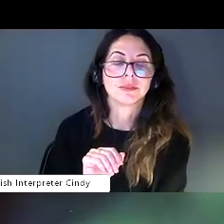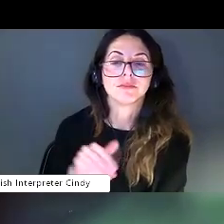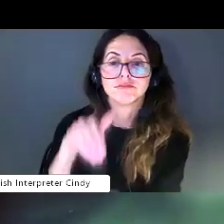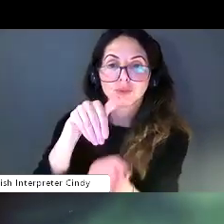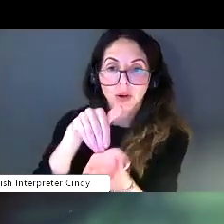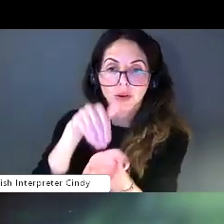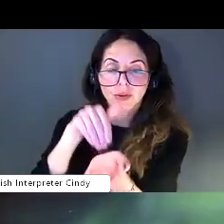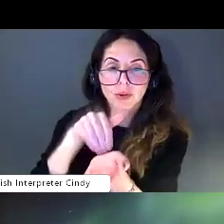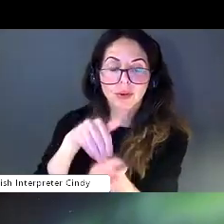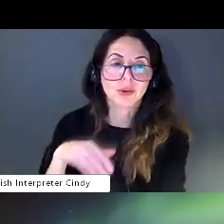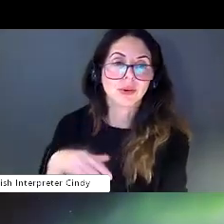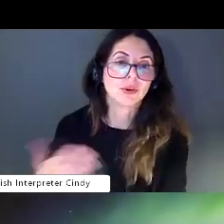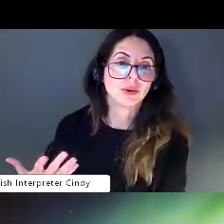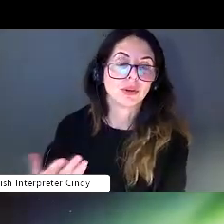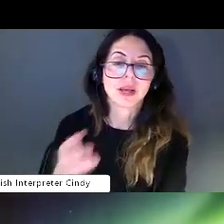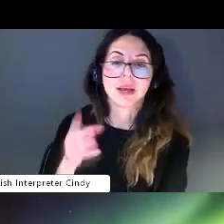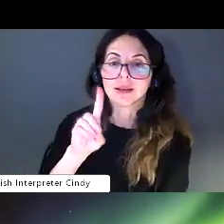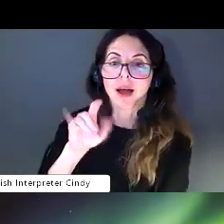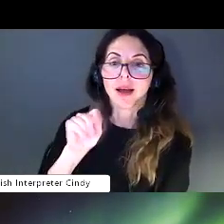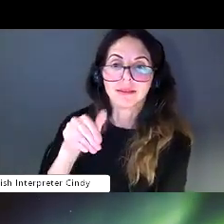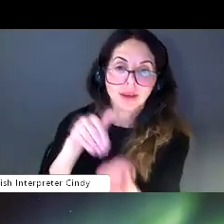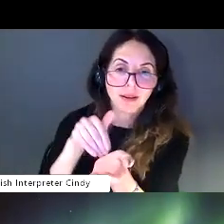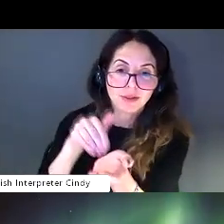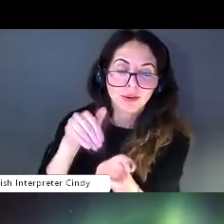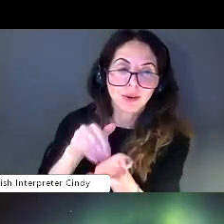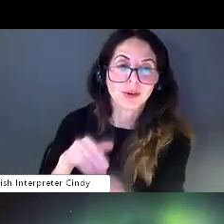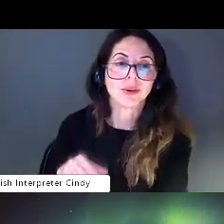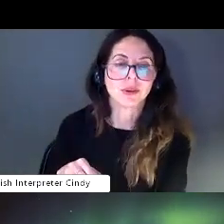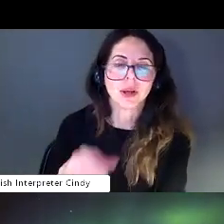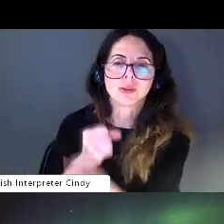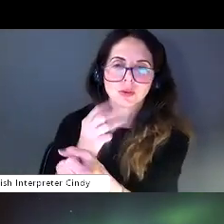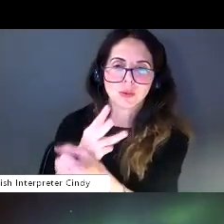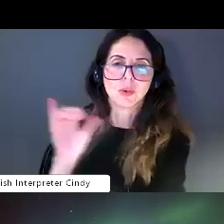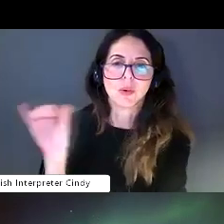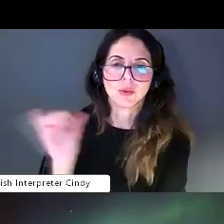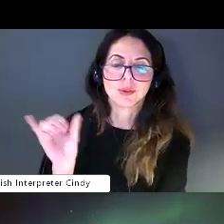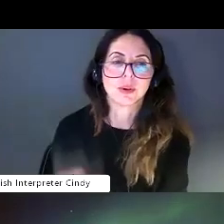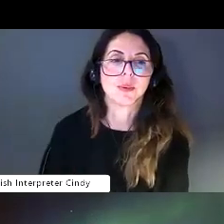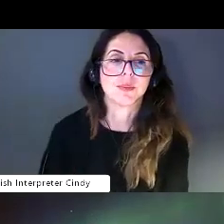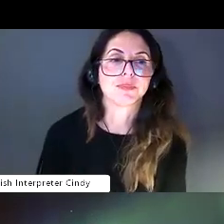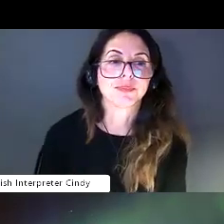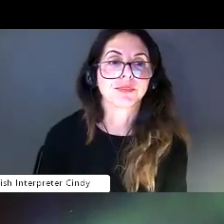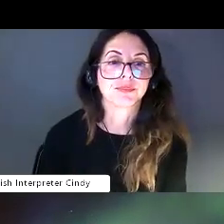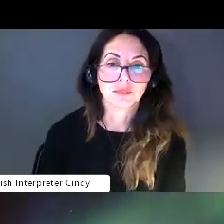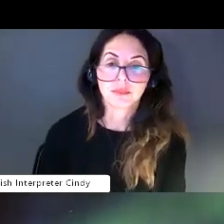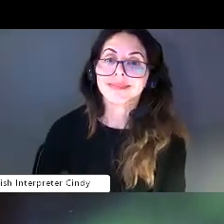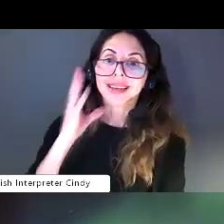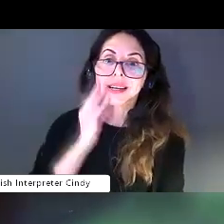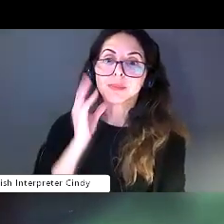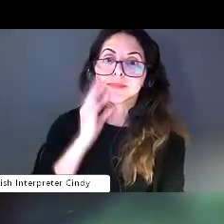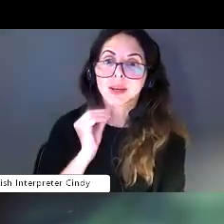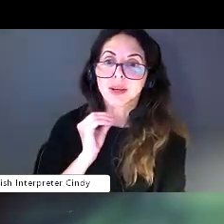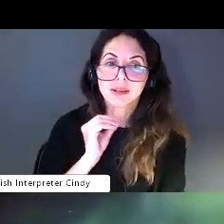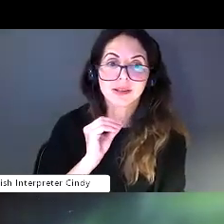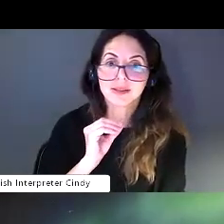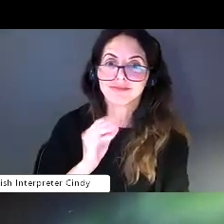physicians, dietitians, as well as social workers. And there was a range of experience among these